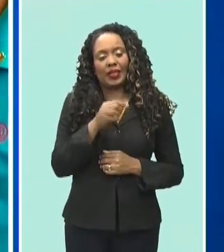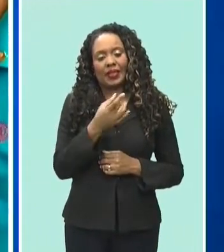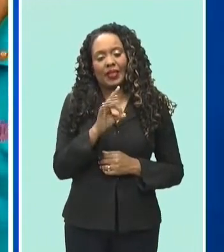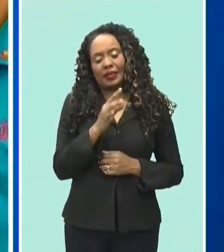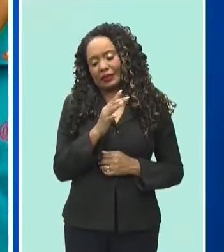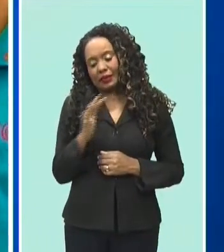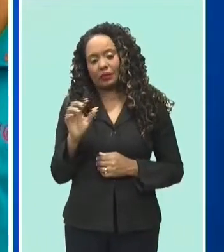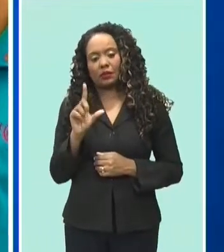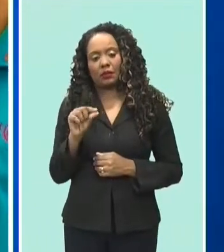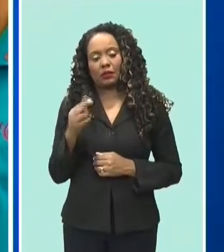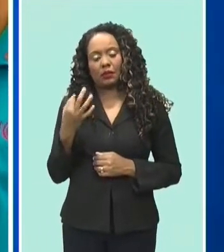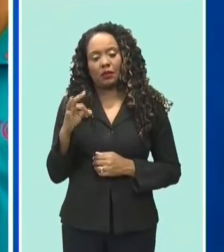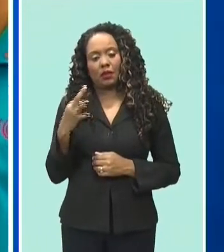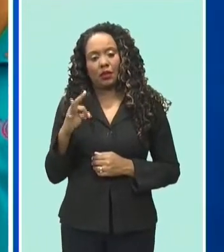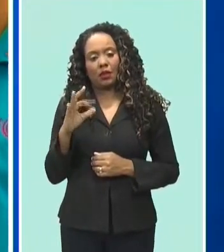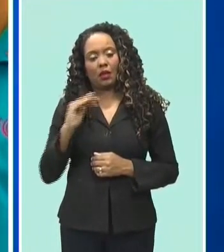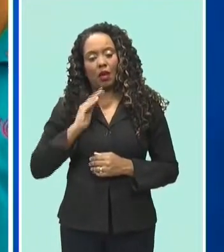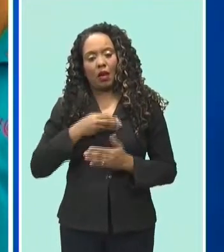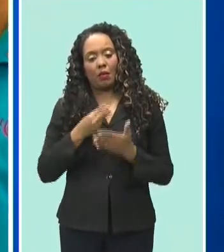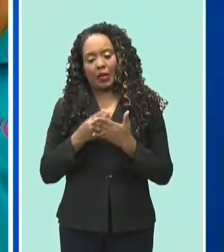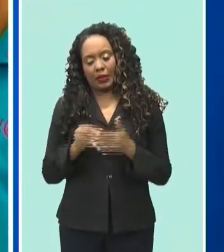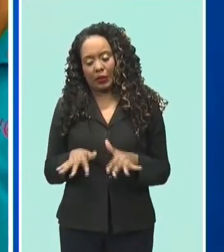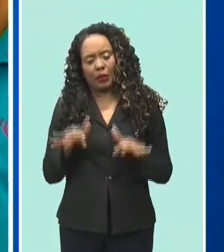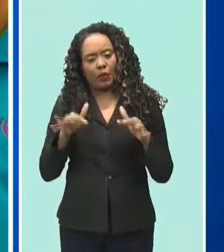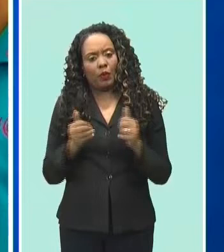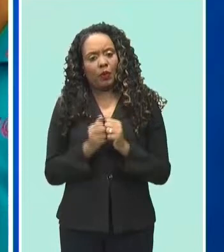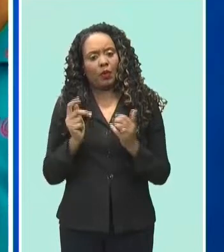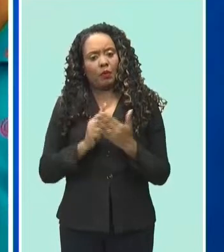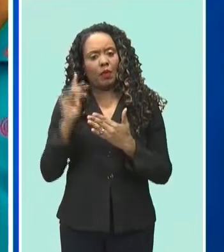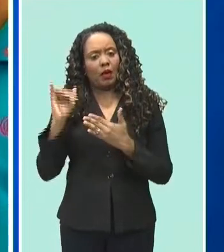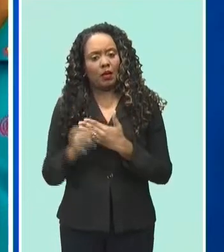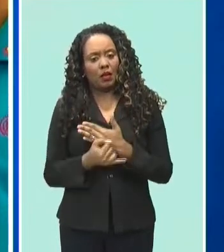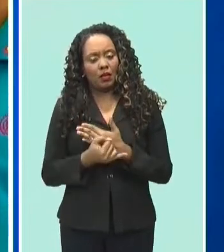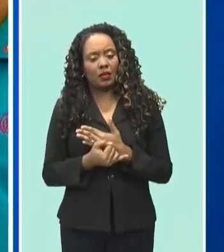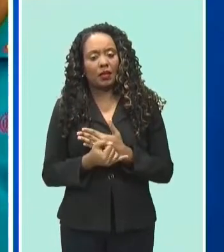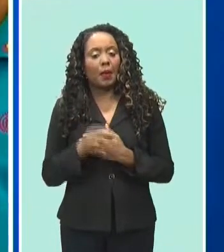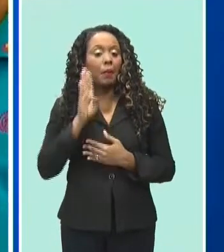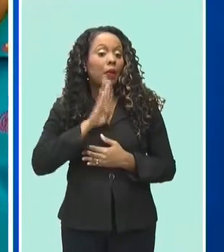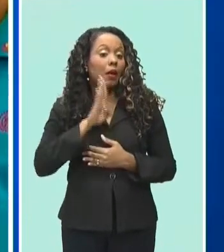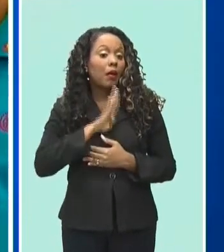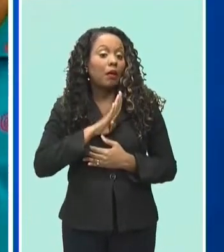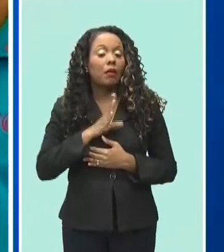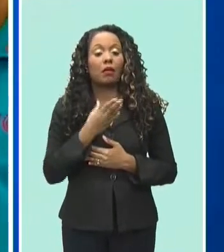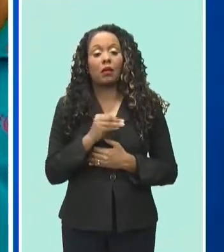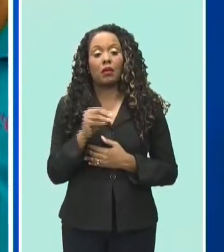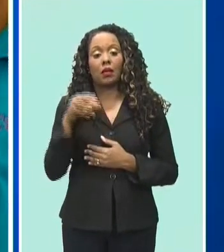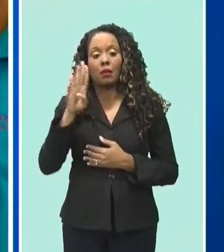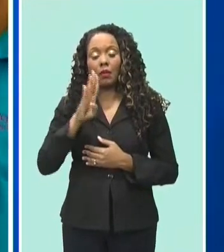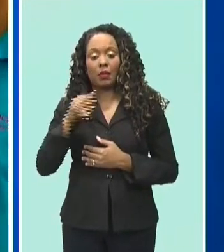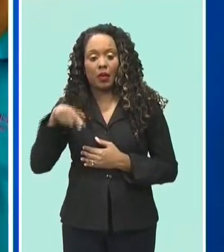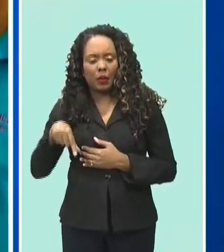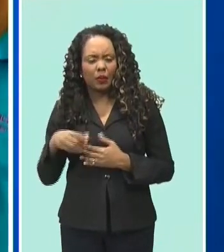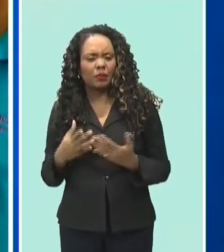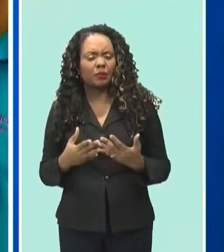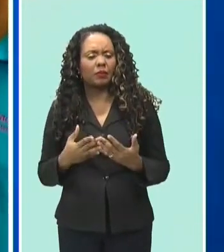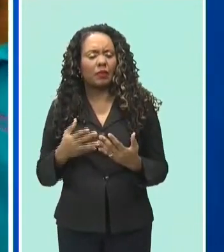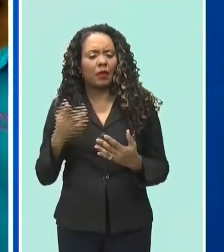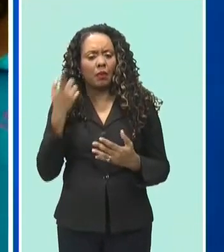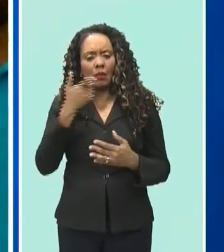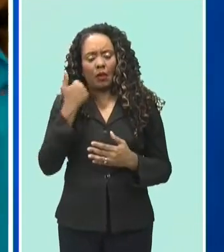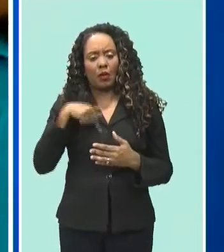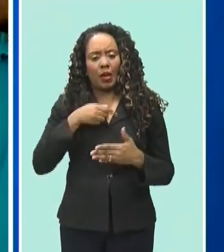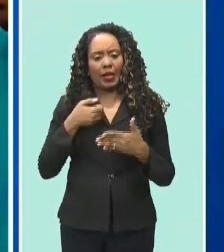we would have raised funds through our project, the Beer and Barbecue, for the Advocates Against